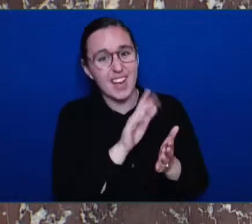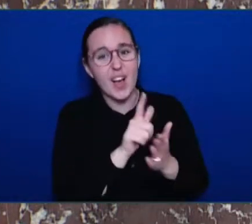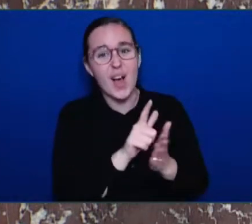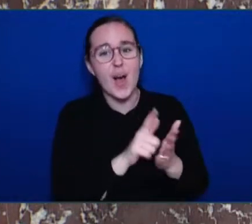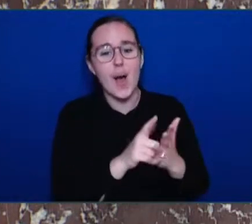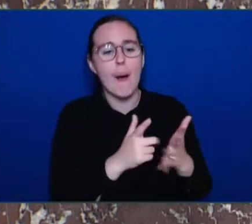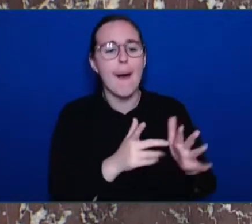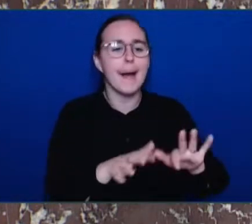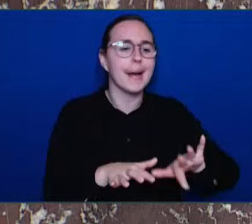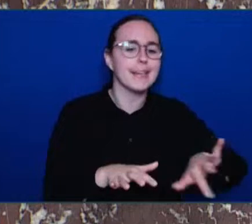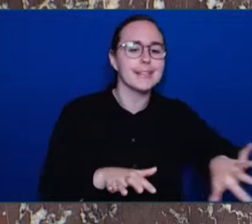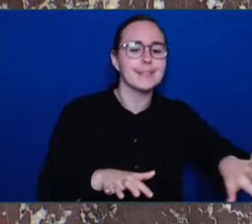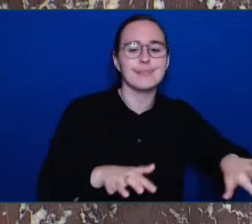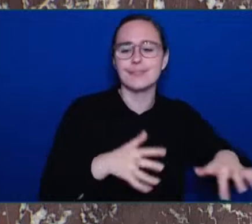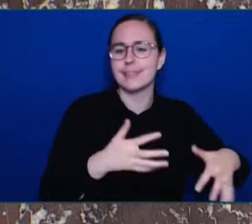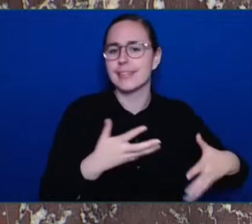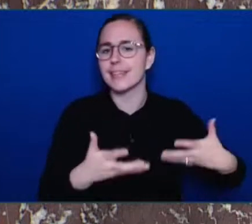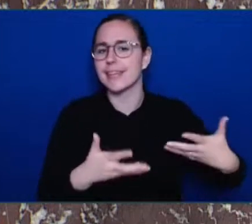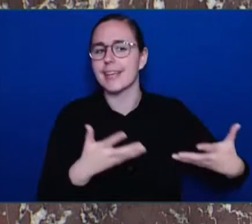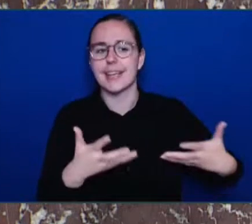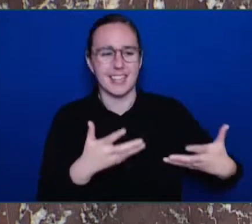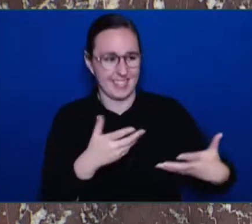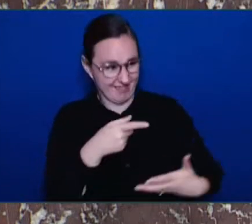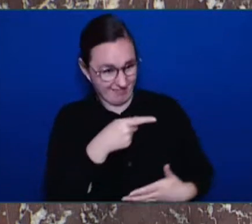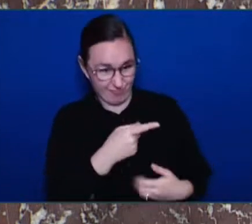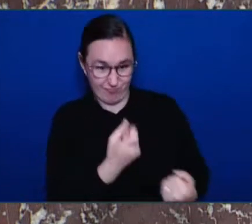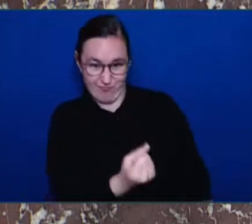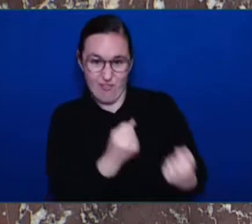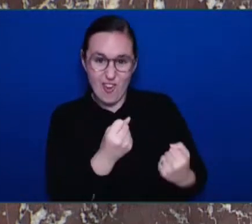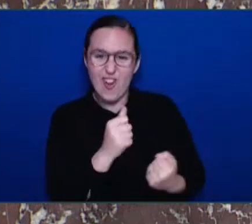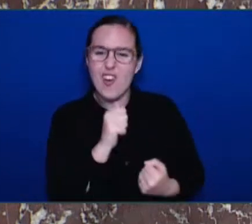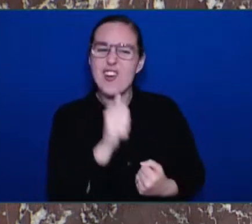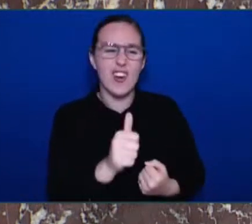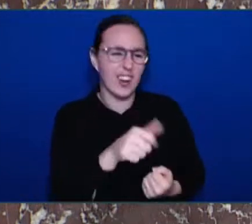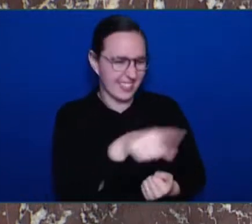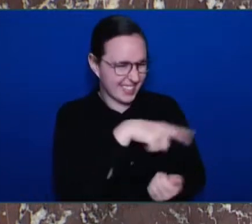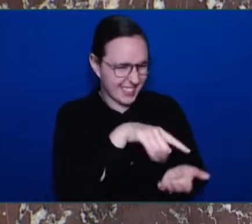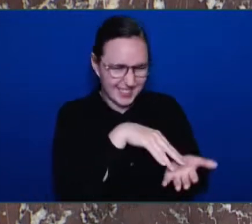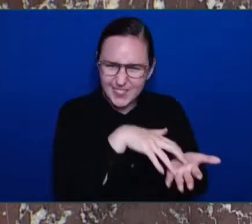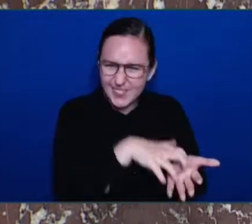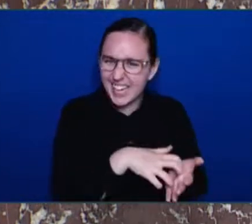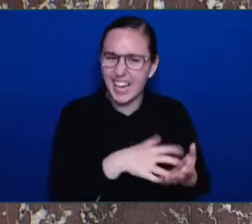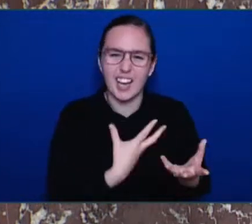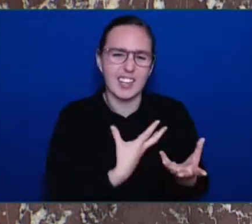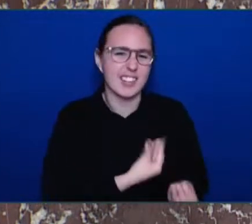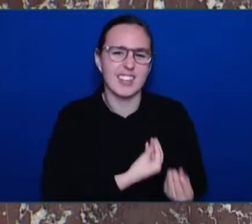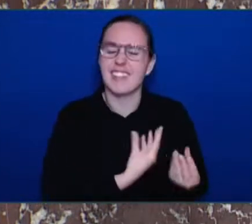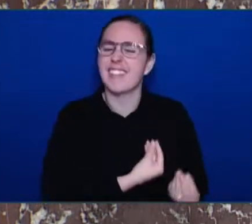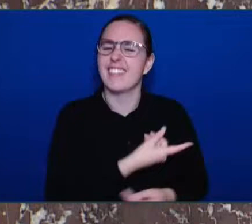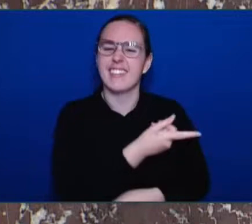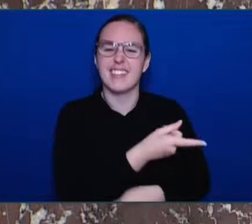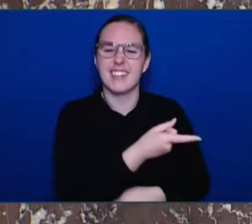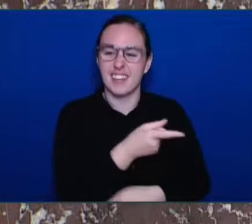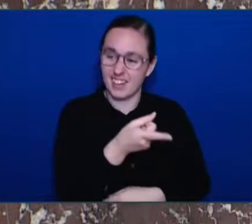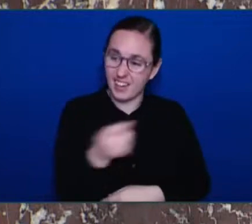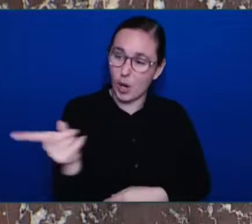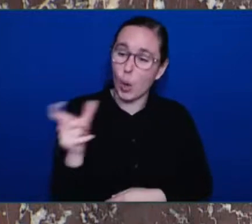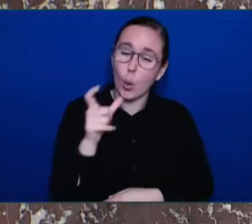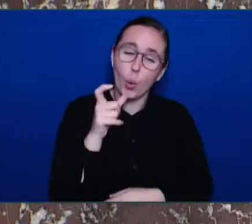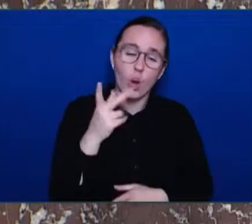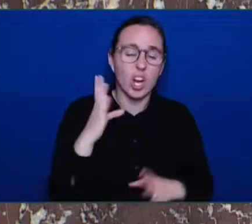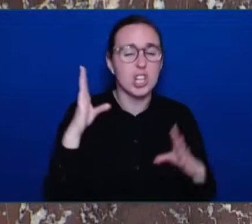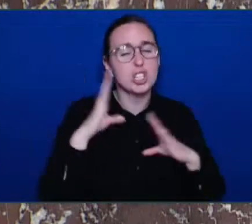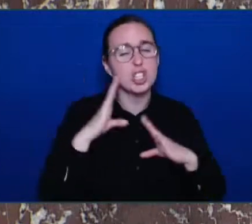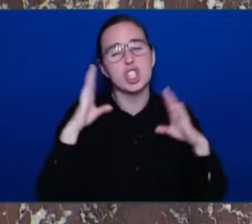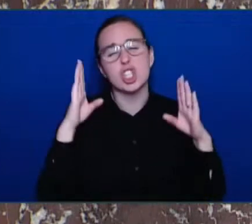offenders continue to commit violent attacks because they know under the former Attorney General's catch and release justice system,